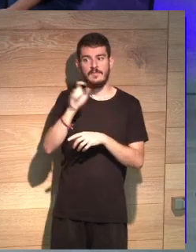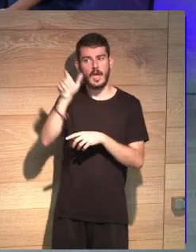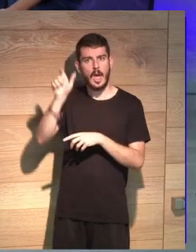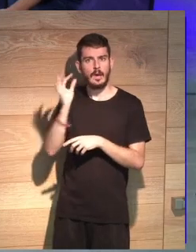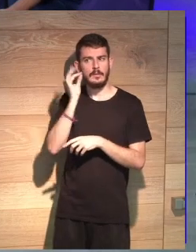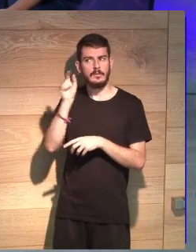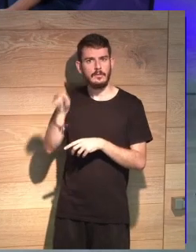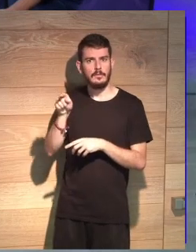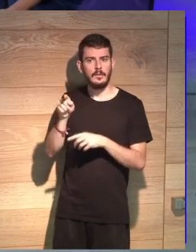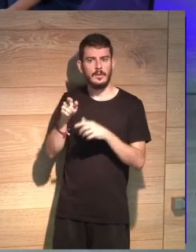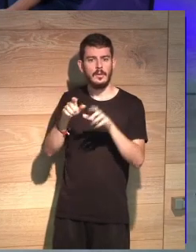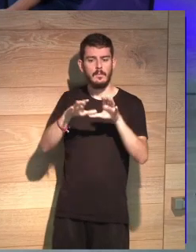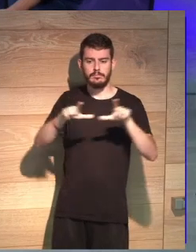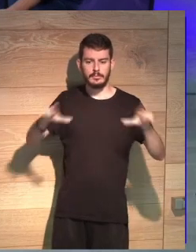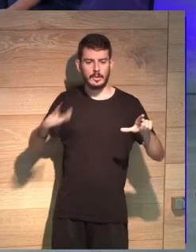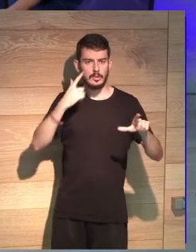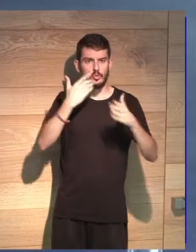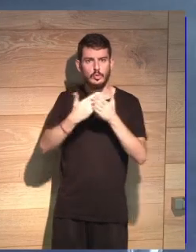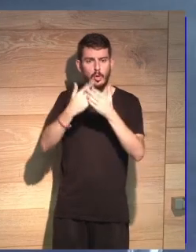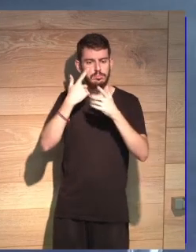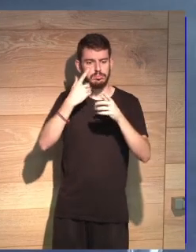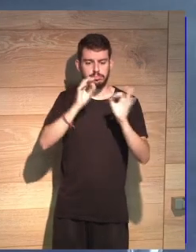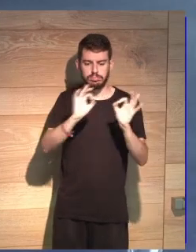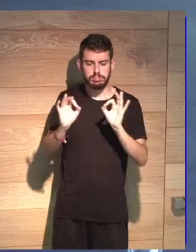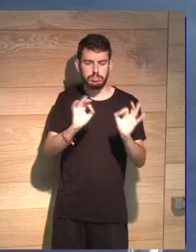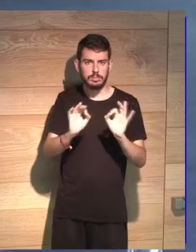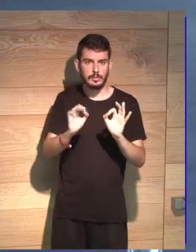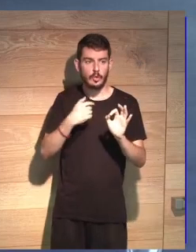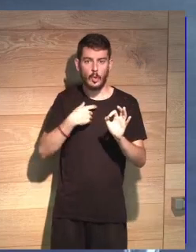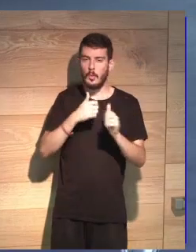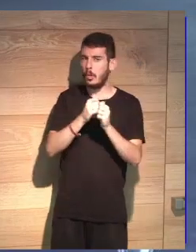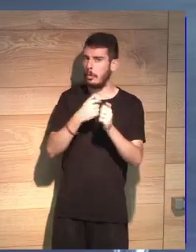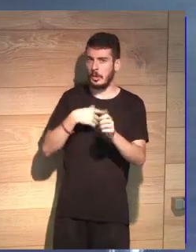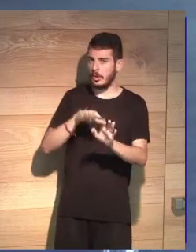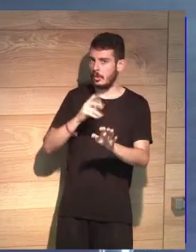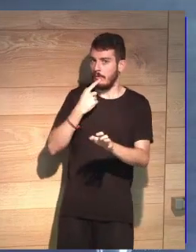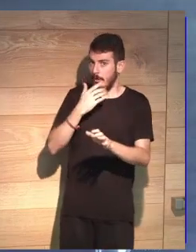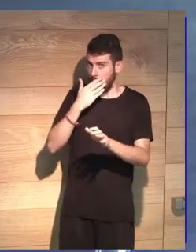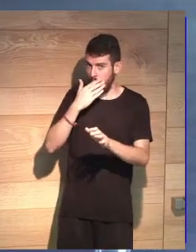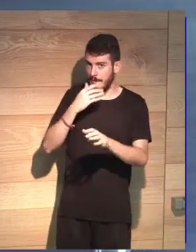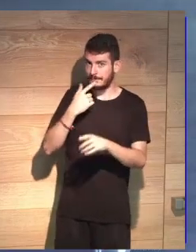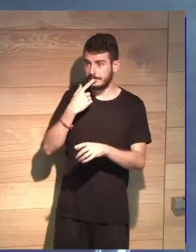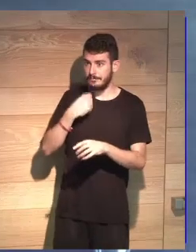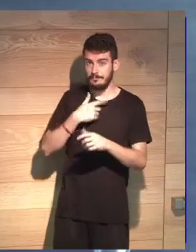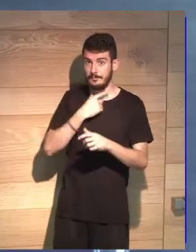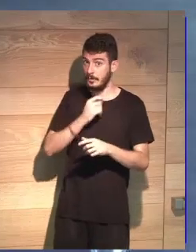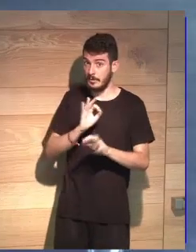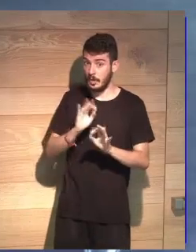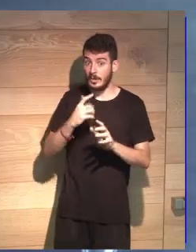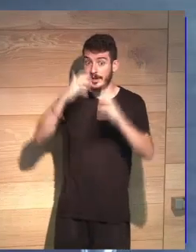Daphne Bevalier, who had a study panel with her students and measured